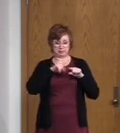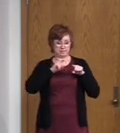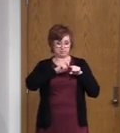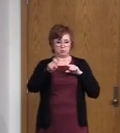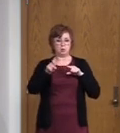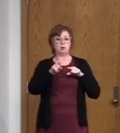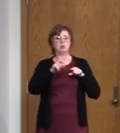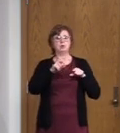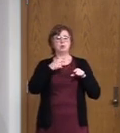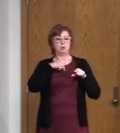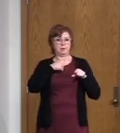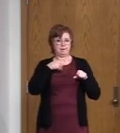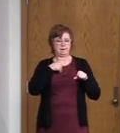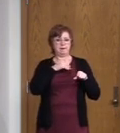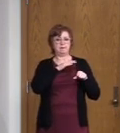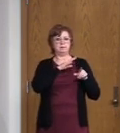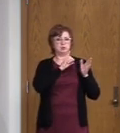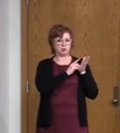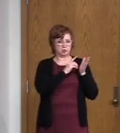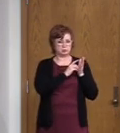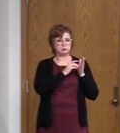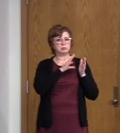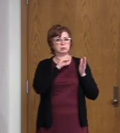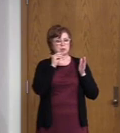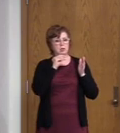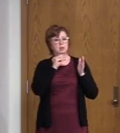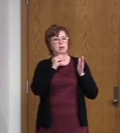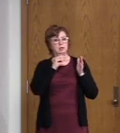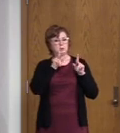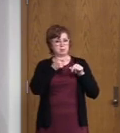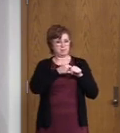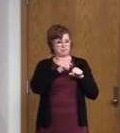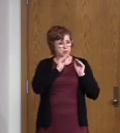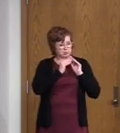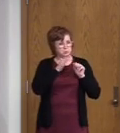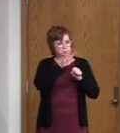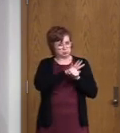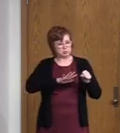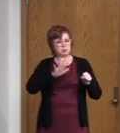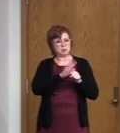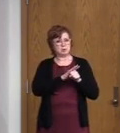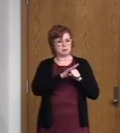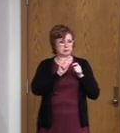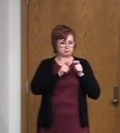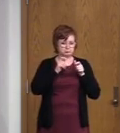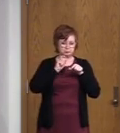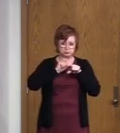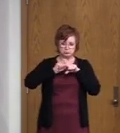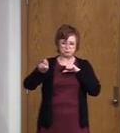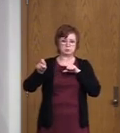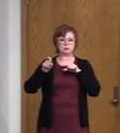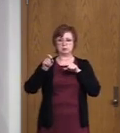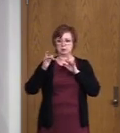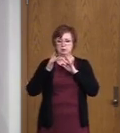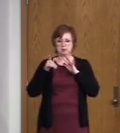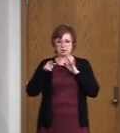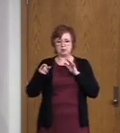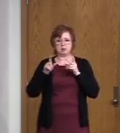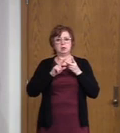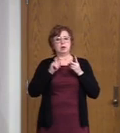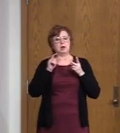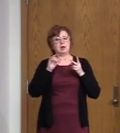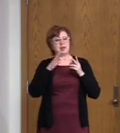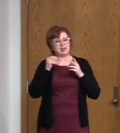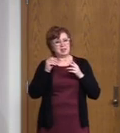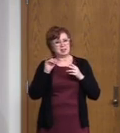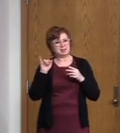we have physicians and other members of the community that are helping us gather folks up, but we will also use radio ads, social media, and other things to make